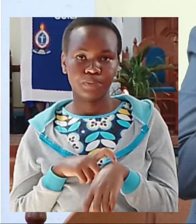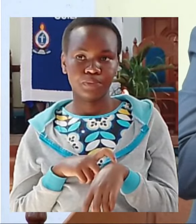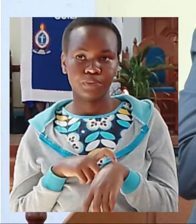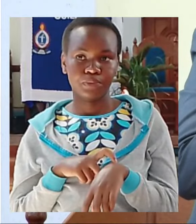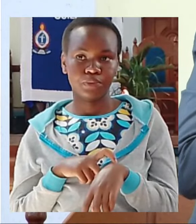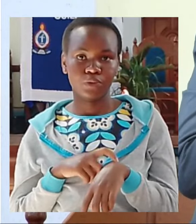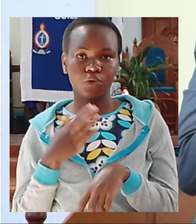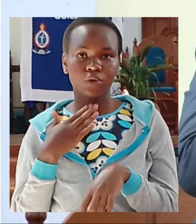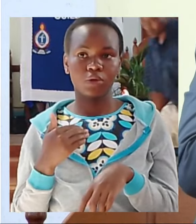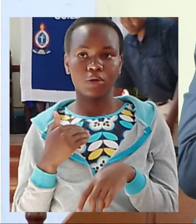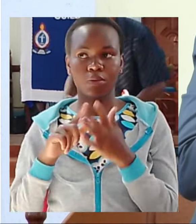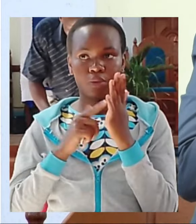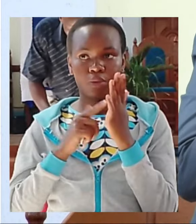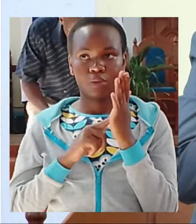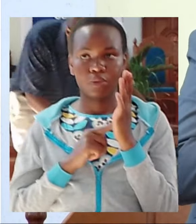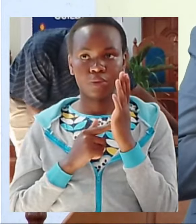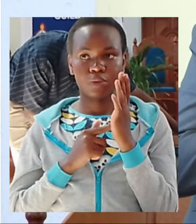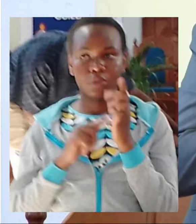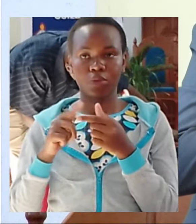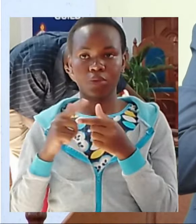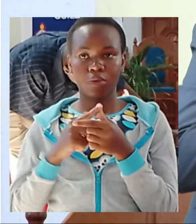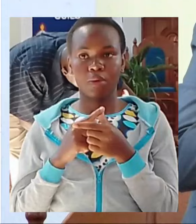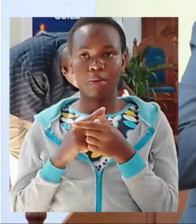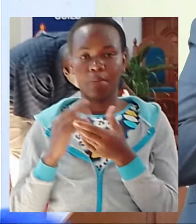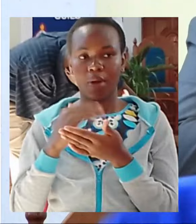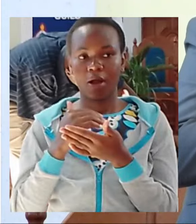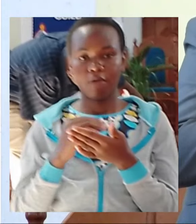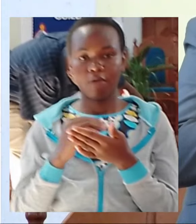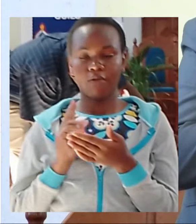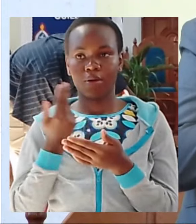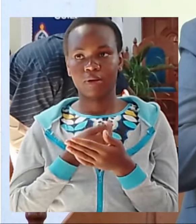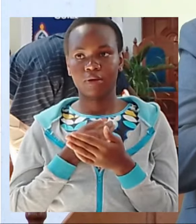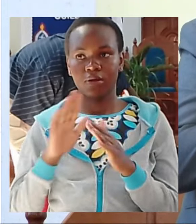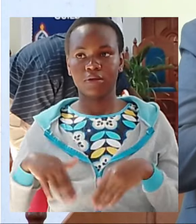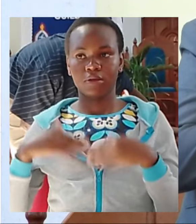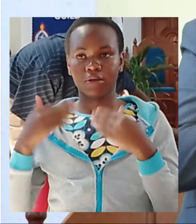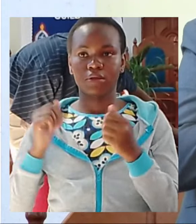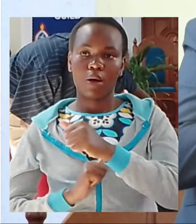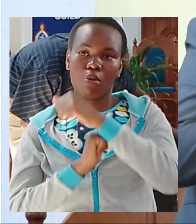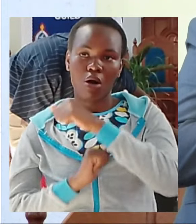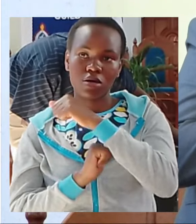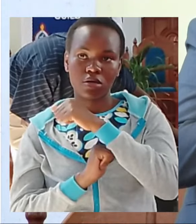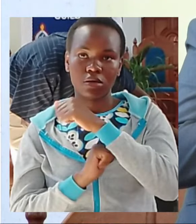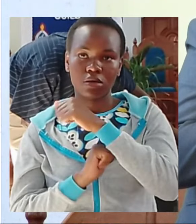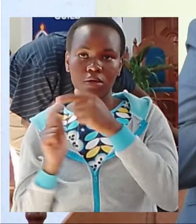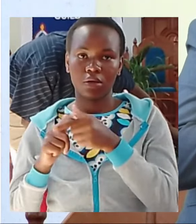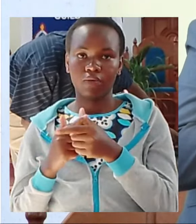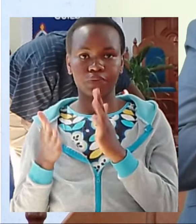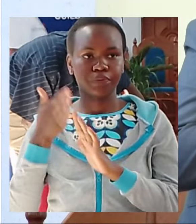Who had appointed to come and hold the baskets for us so that you may give your support